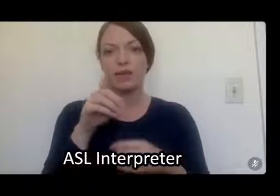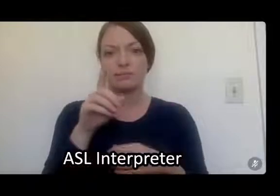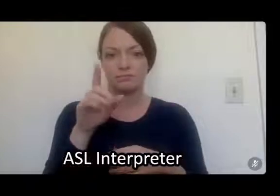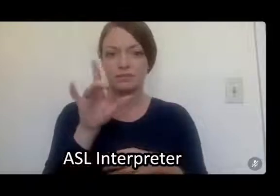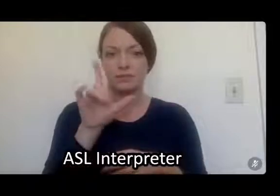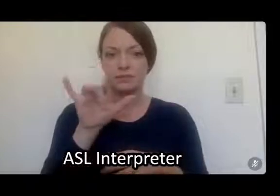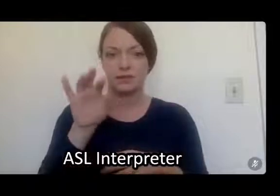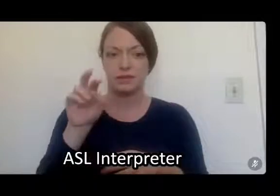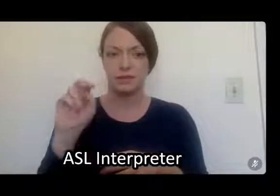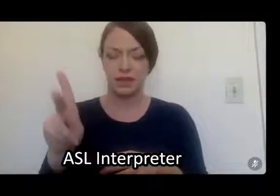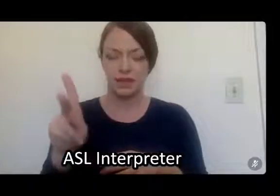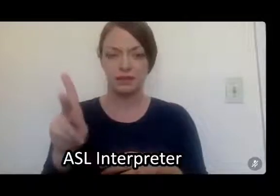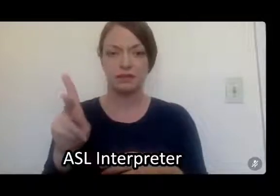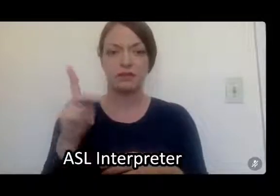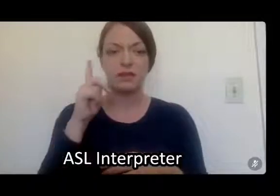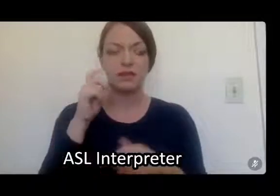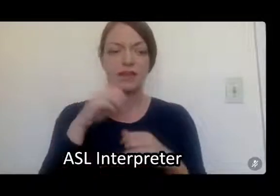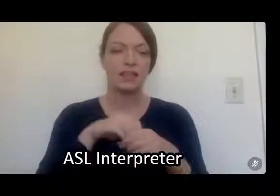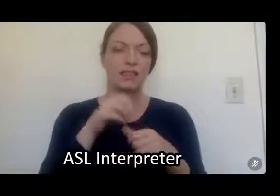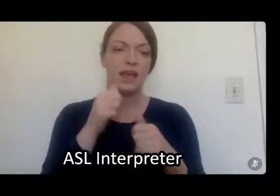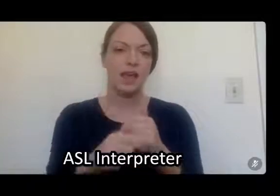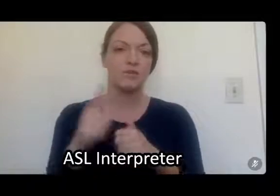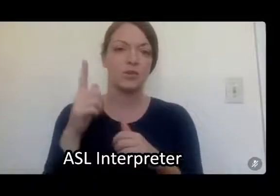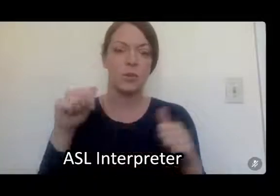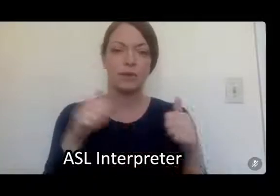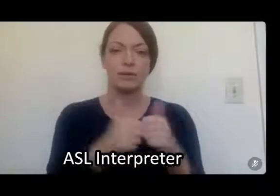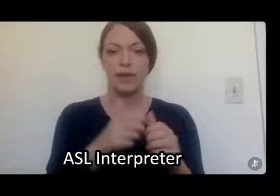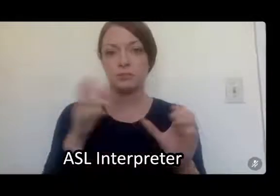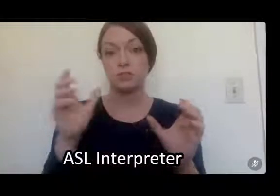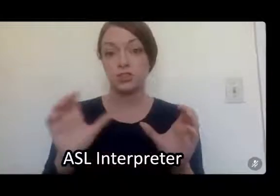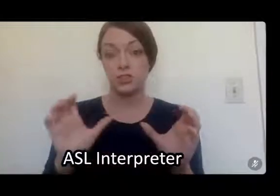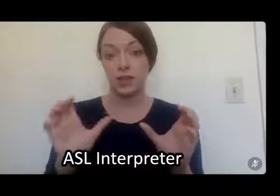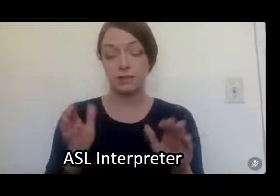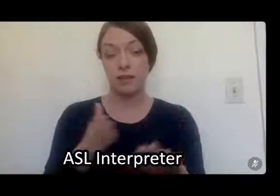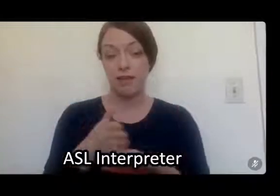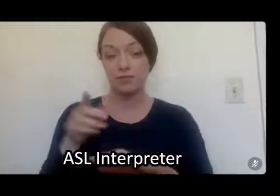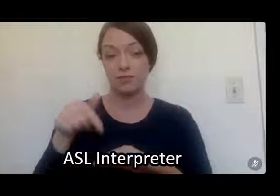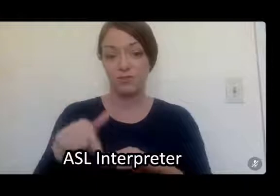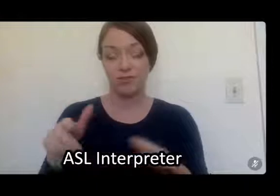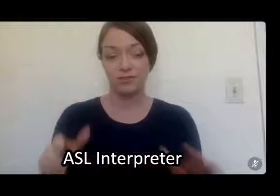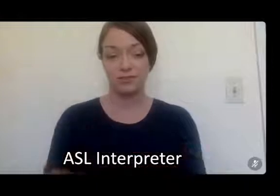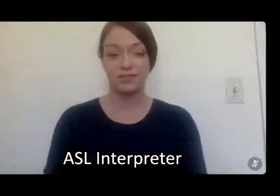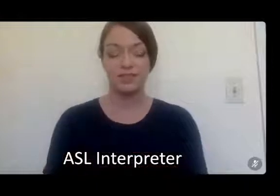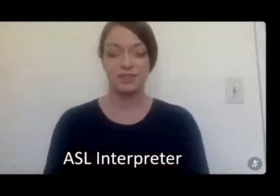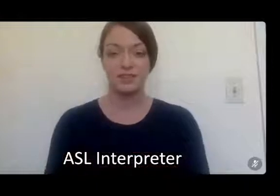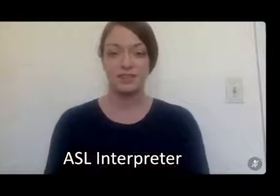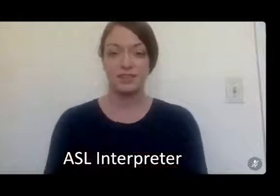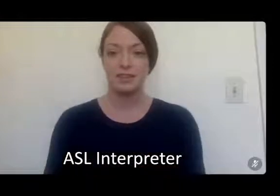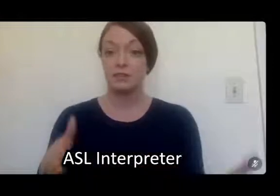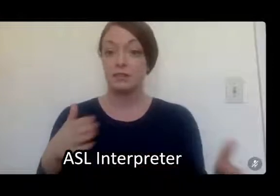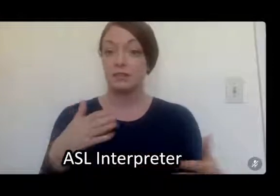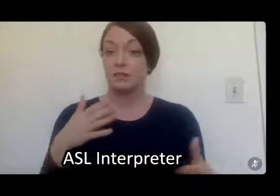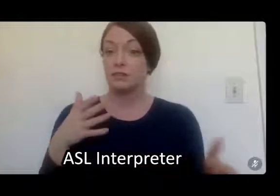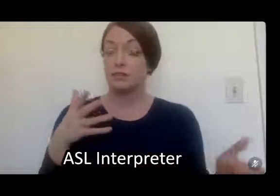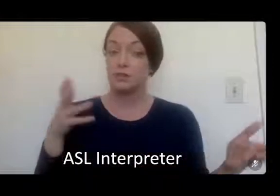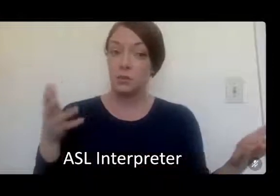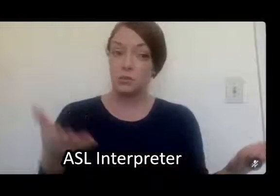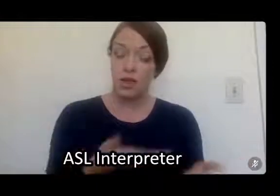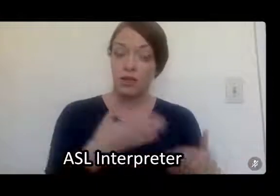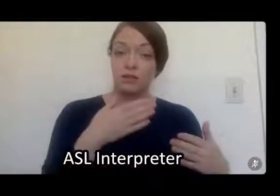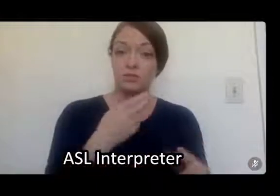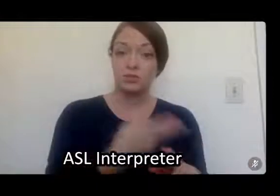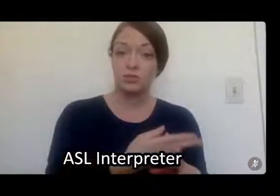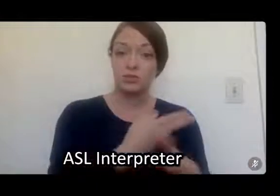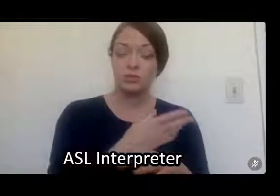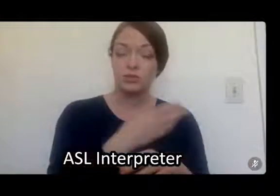Games chat after this. Please do check out Avray, fantastic bot. You're welcome to use it in the Knights of the Braille Discord server.